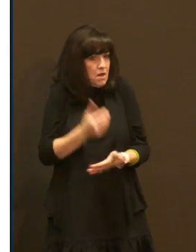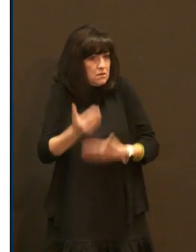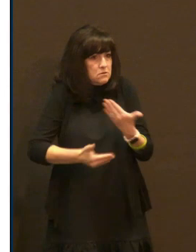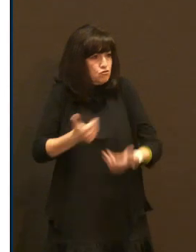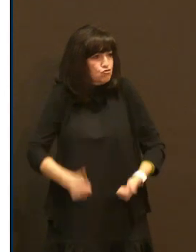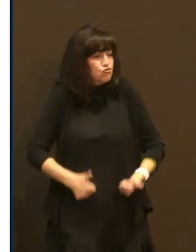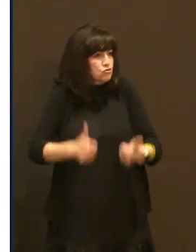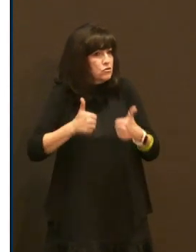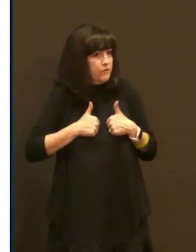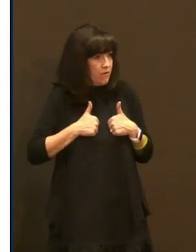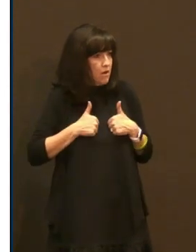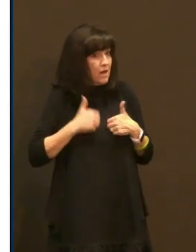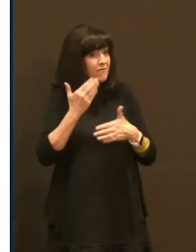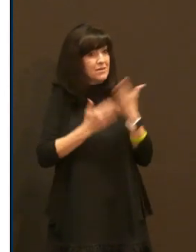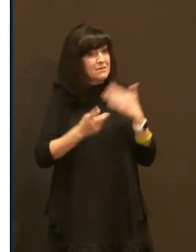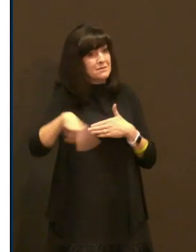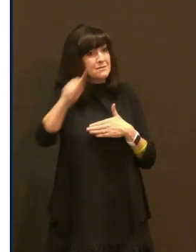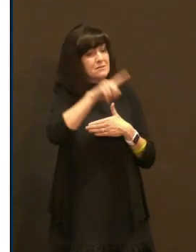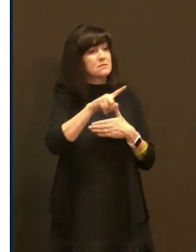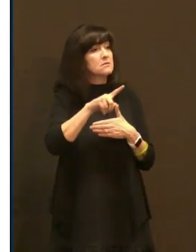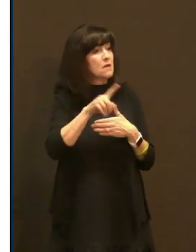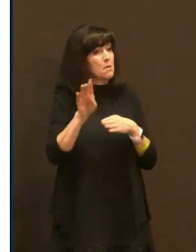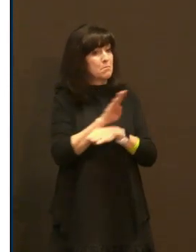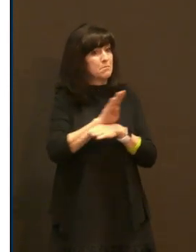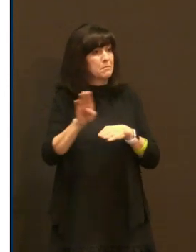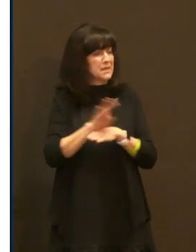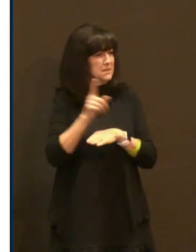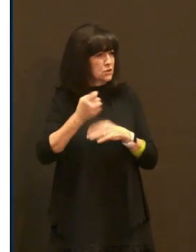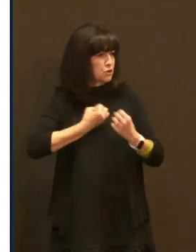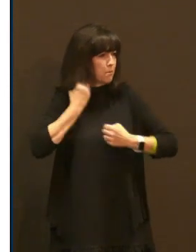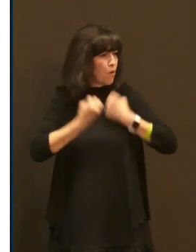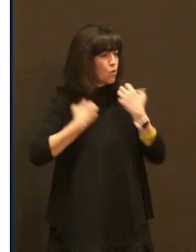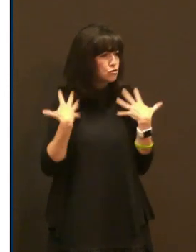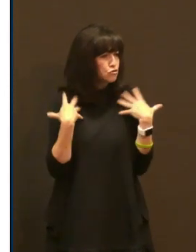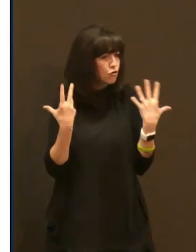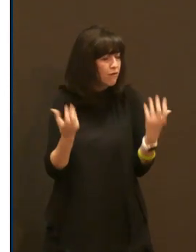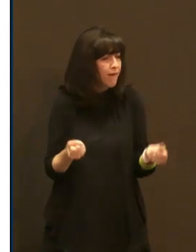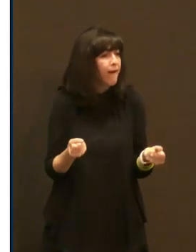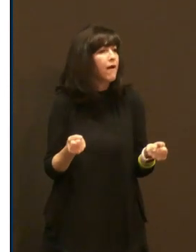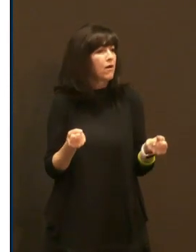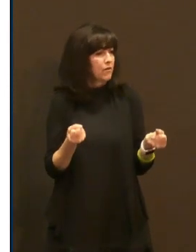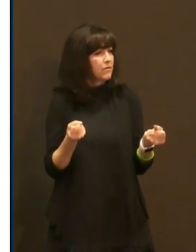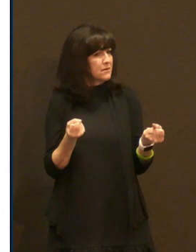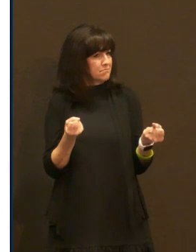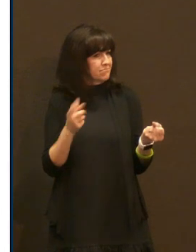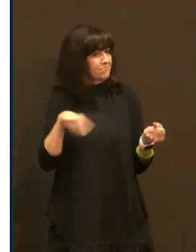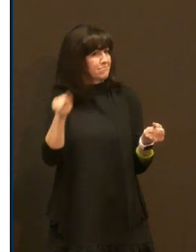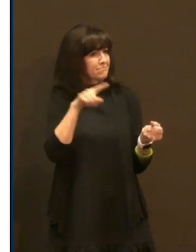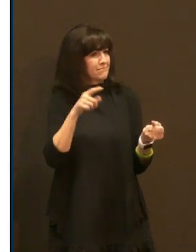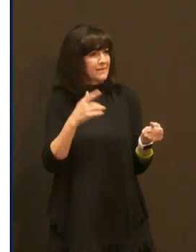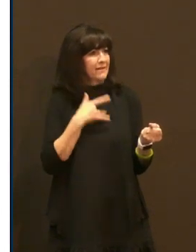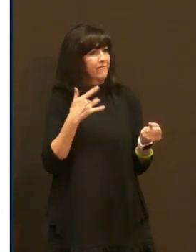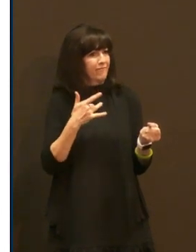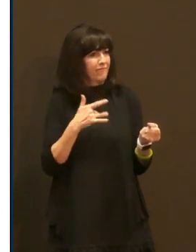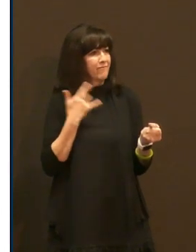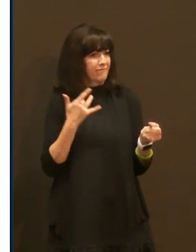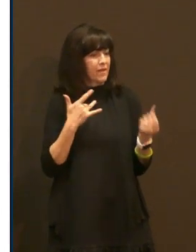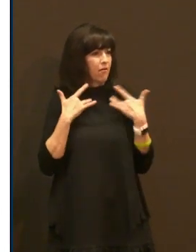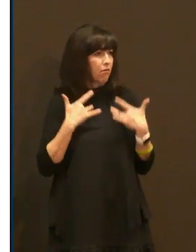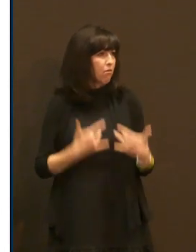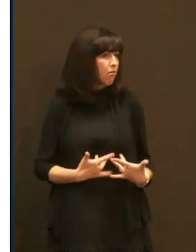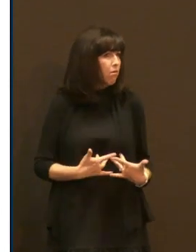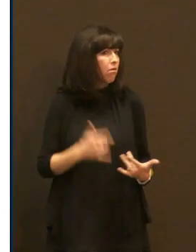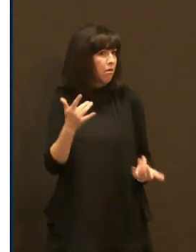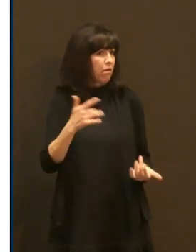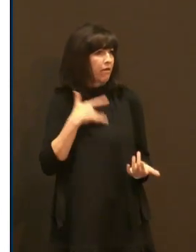and emotional health effects of the quarantines. I've mentioned it before with respect to people I come in contact in my own family,